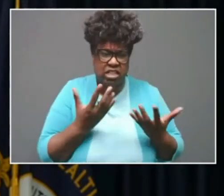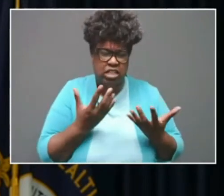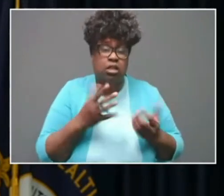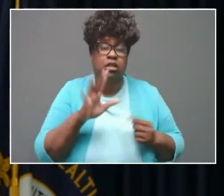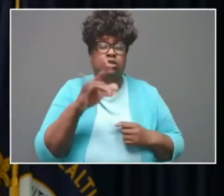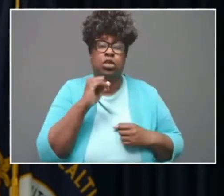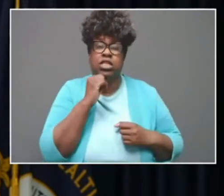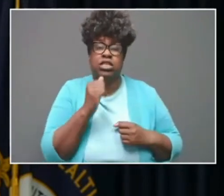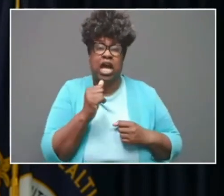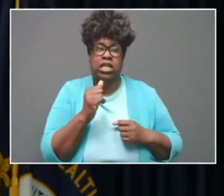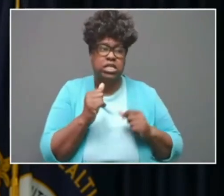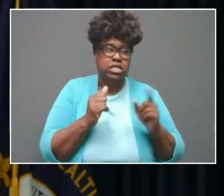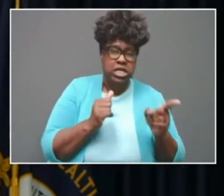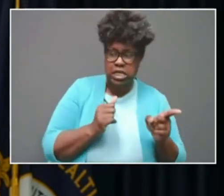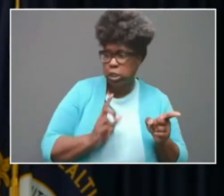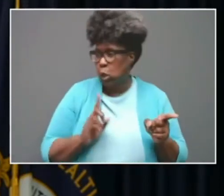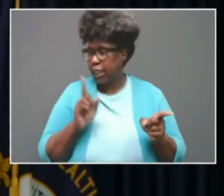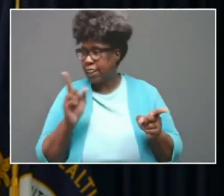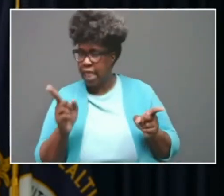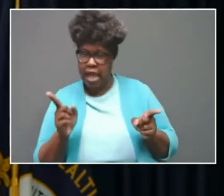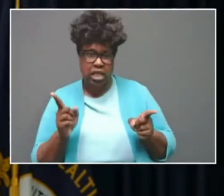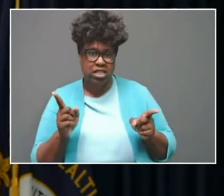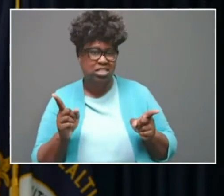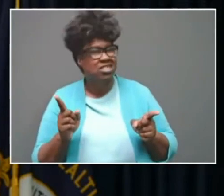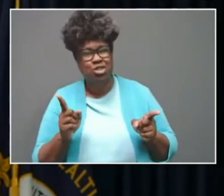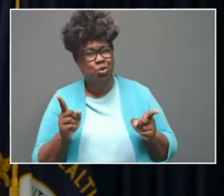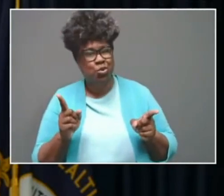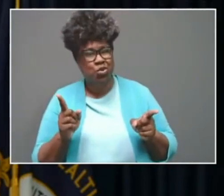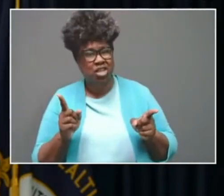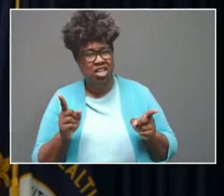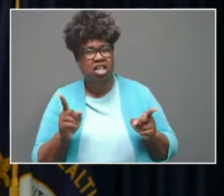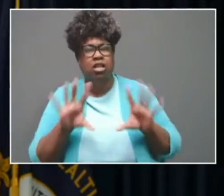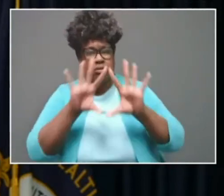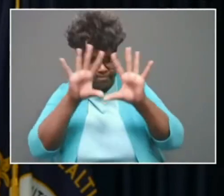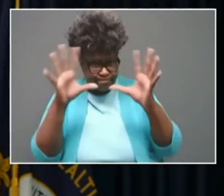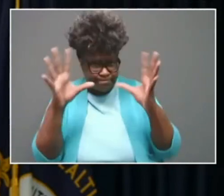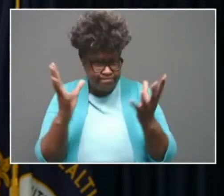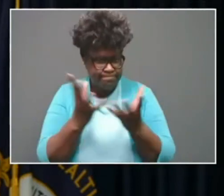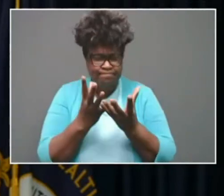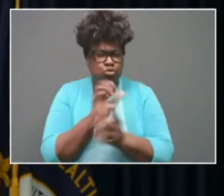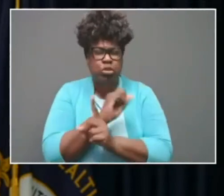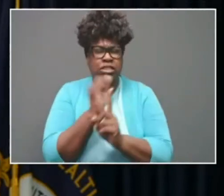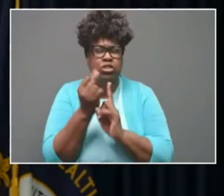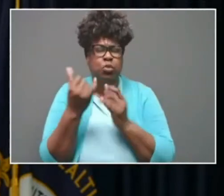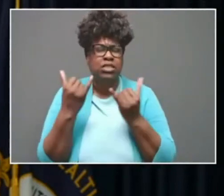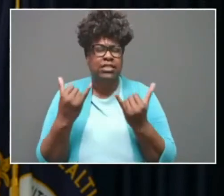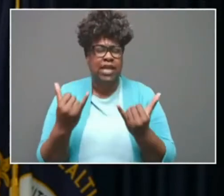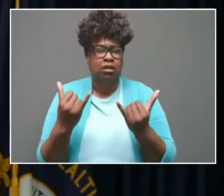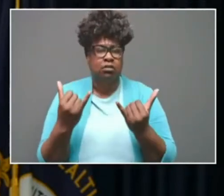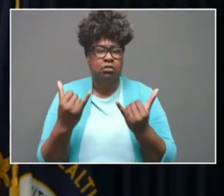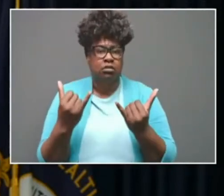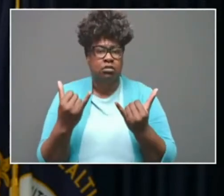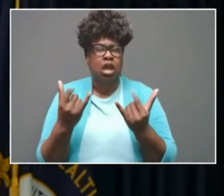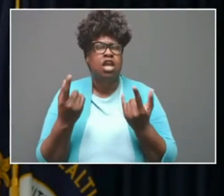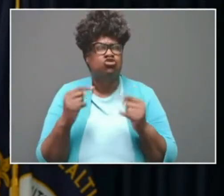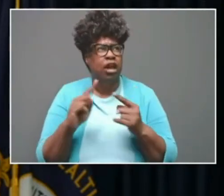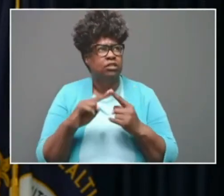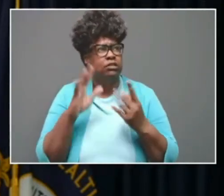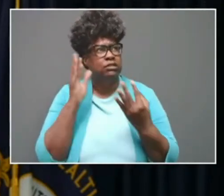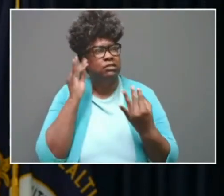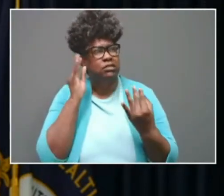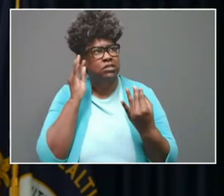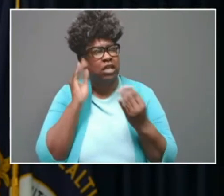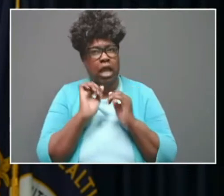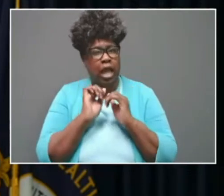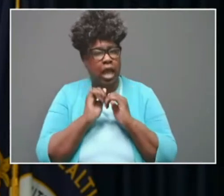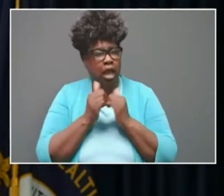this or a that, if you will. It's looking at where we are right now and try to be real thoughtful about how much it could help